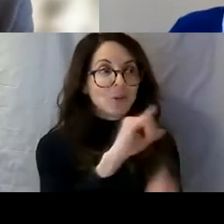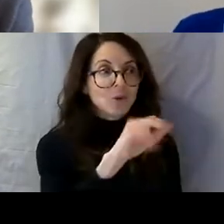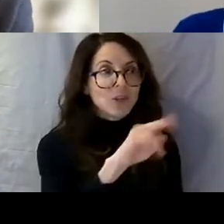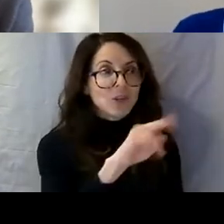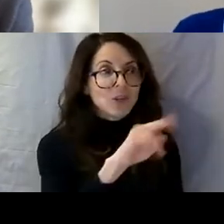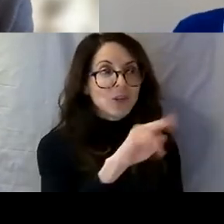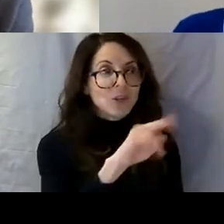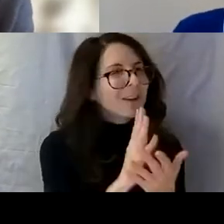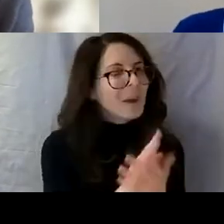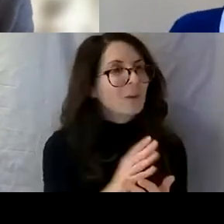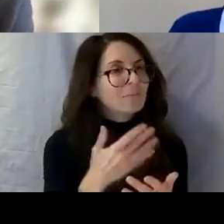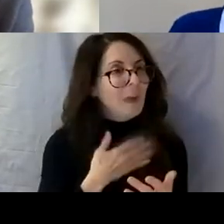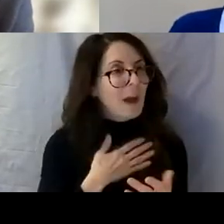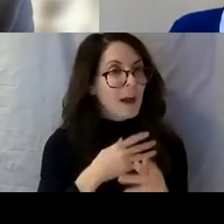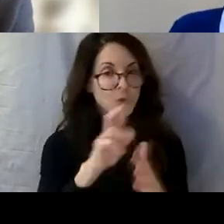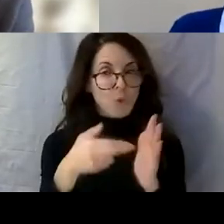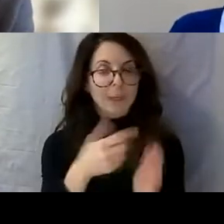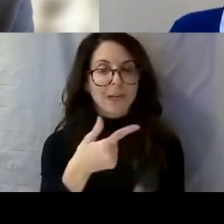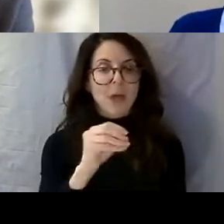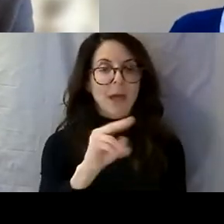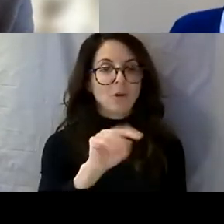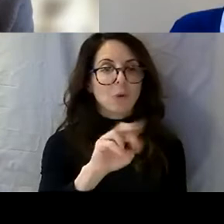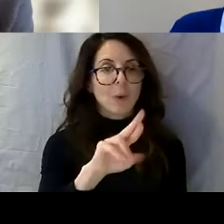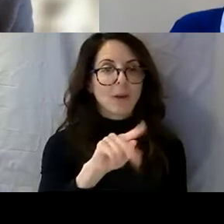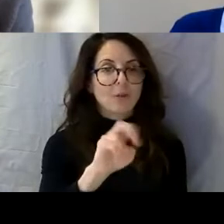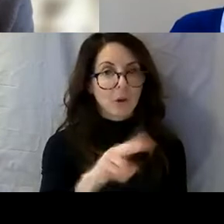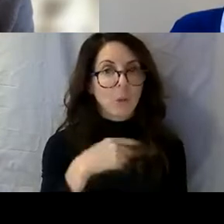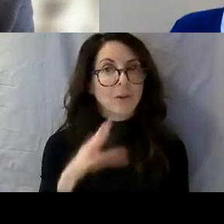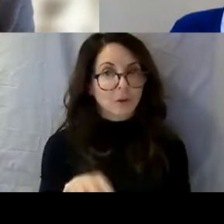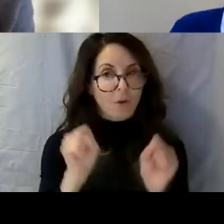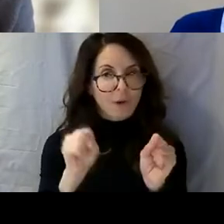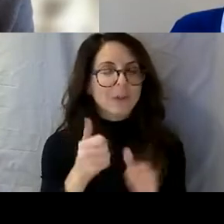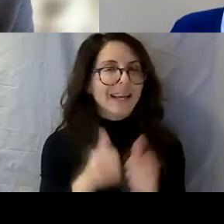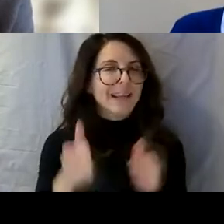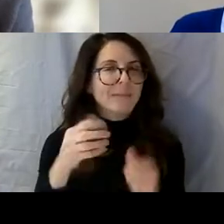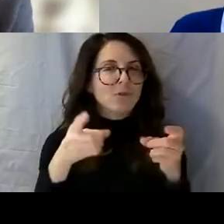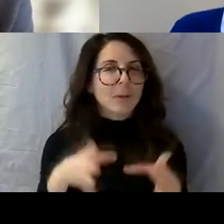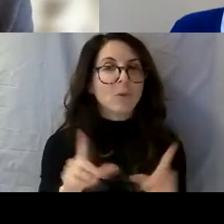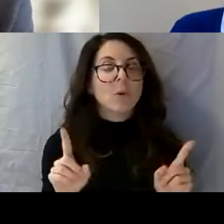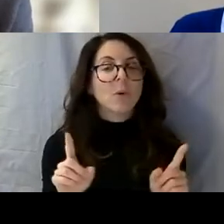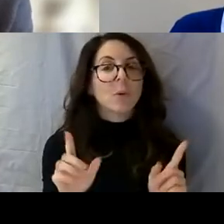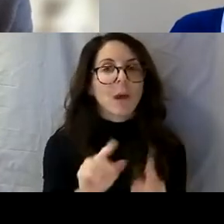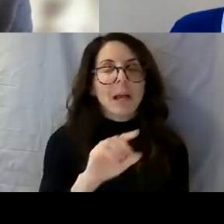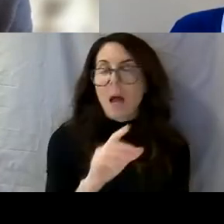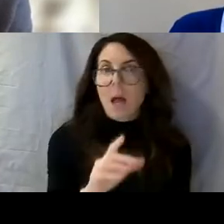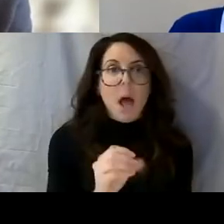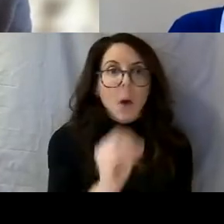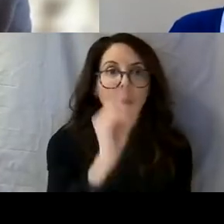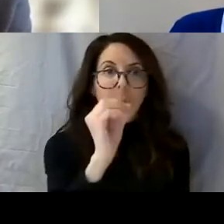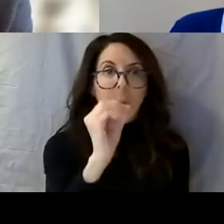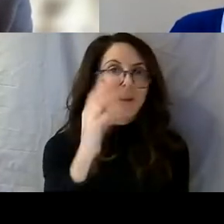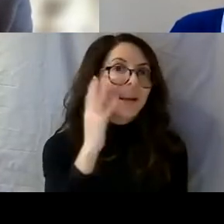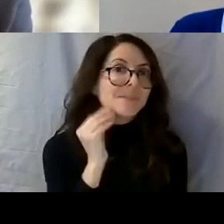Generator there, and when I took over there, I was an executive director with zero executive experience. And so